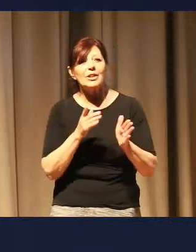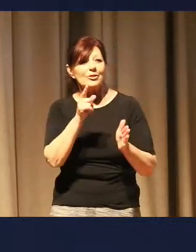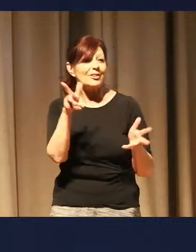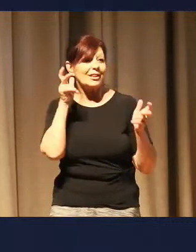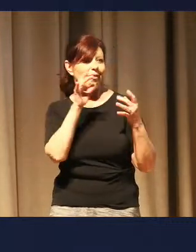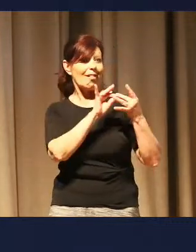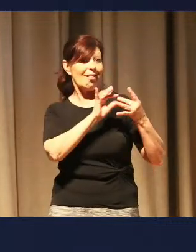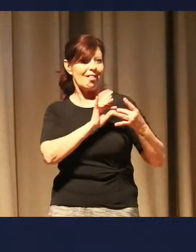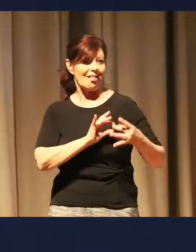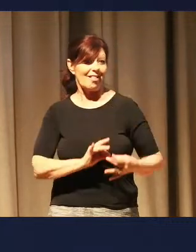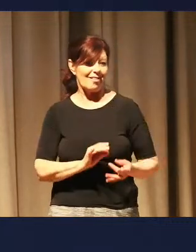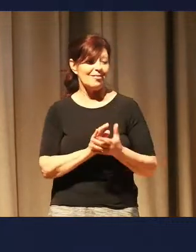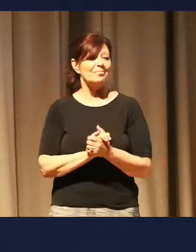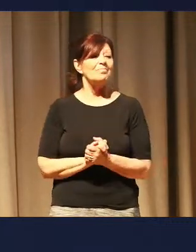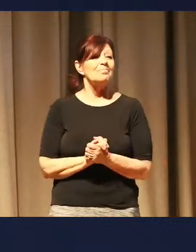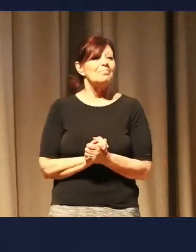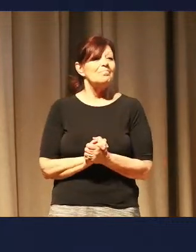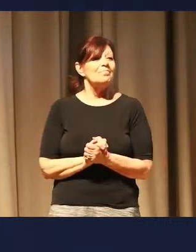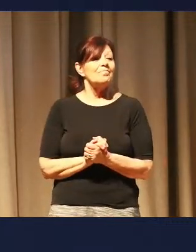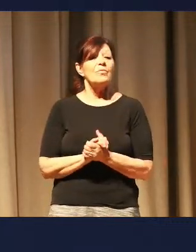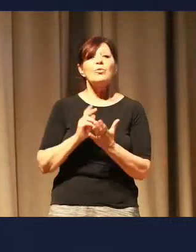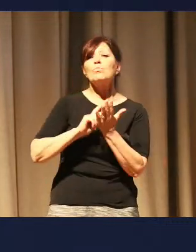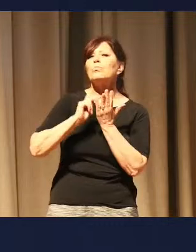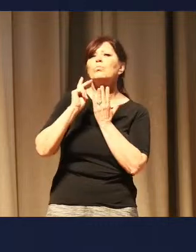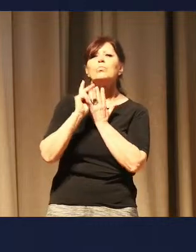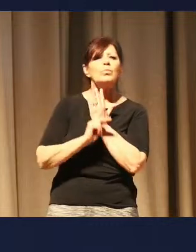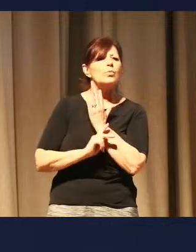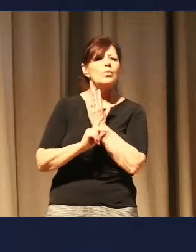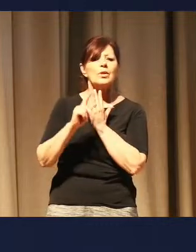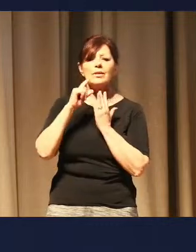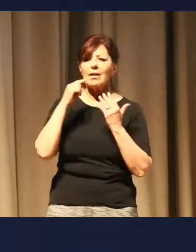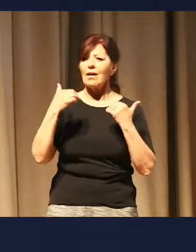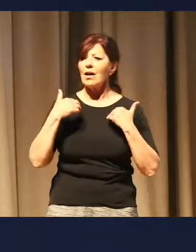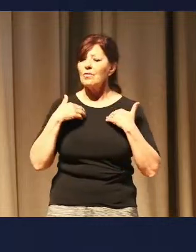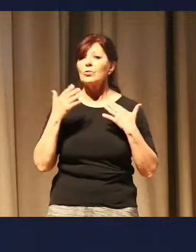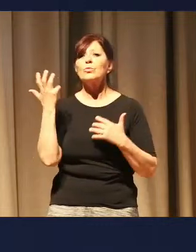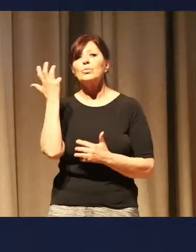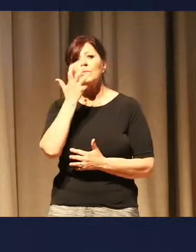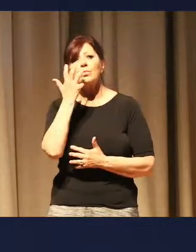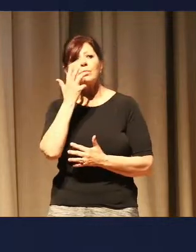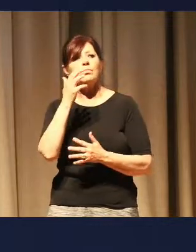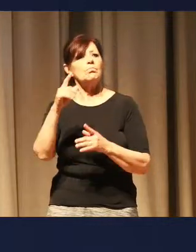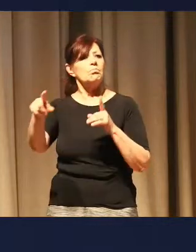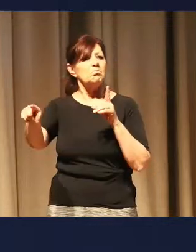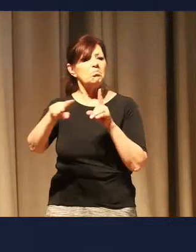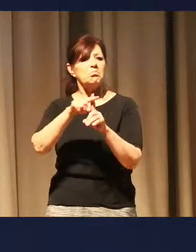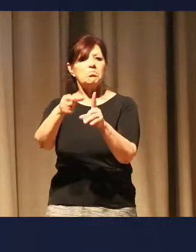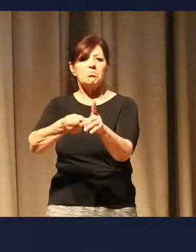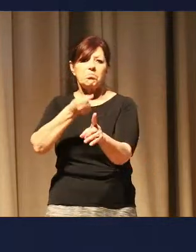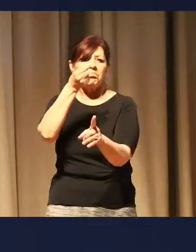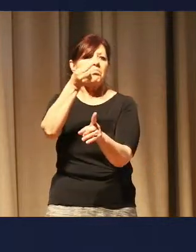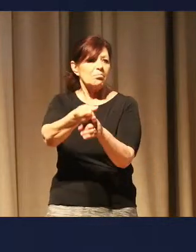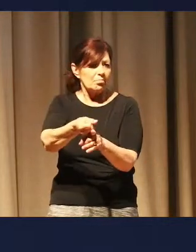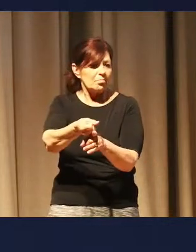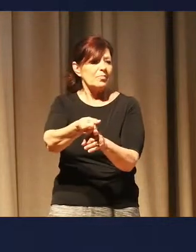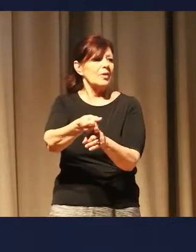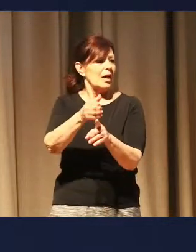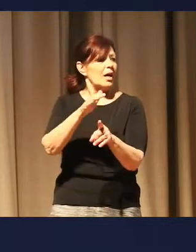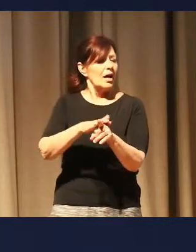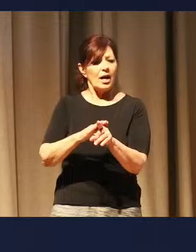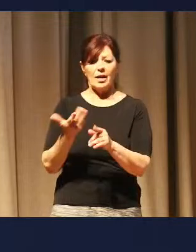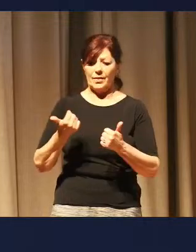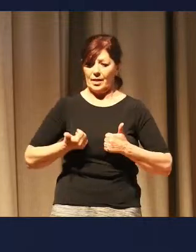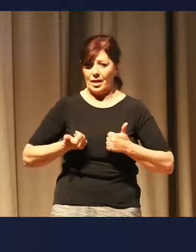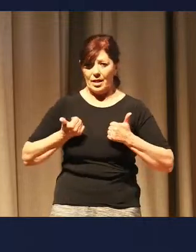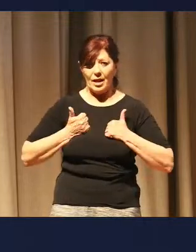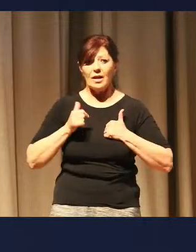about shortly. Programs that are having a tremendous positive impact on the lives of our